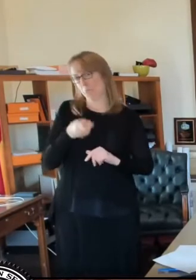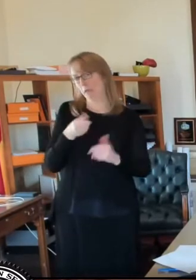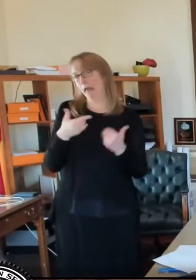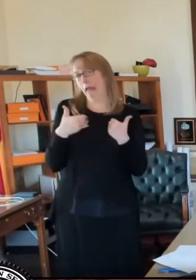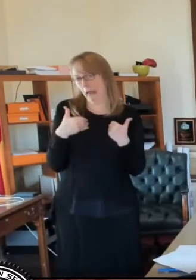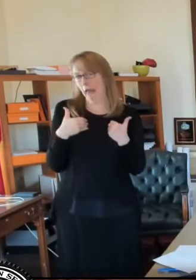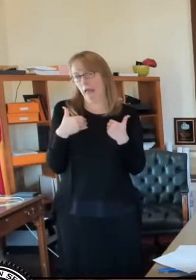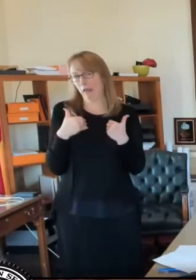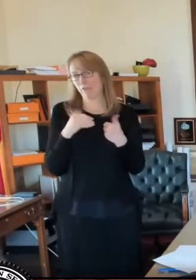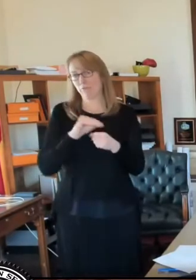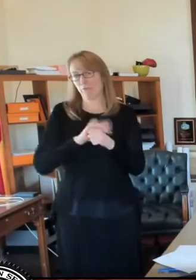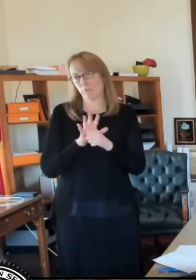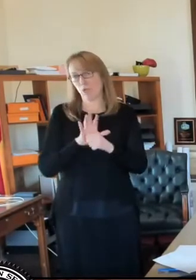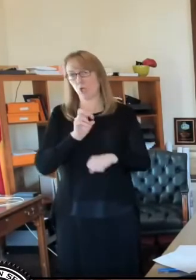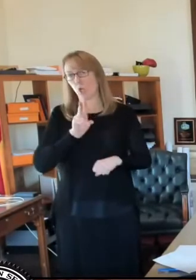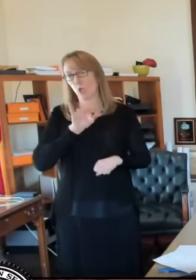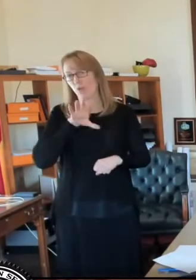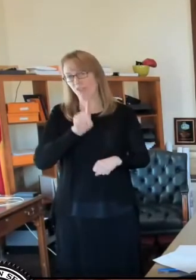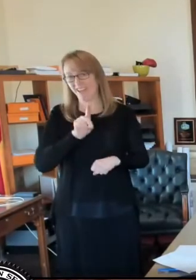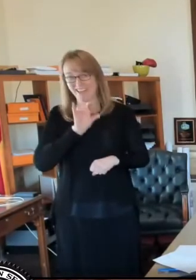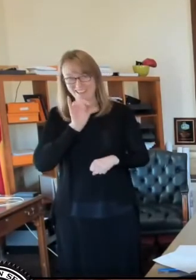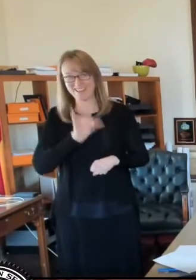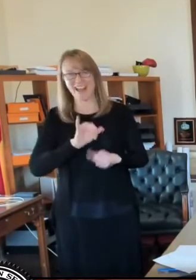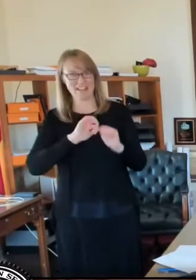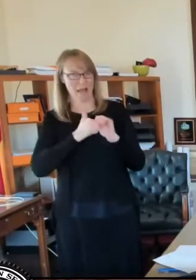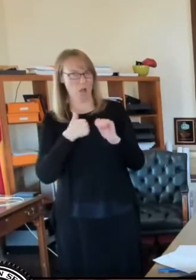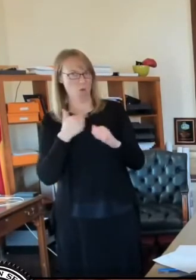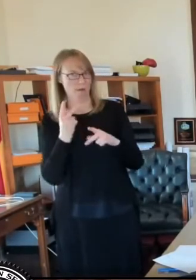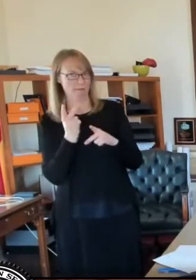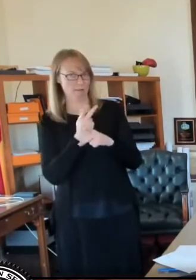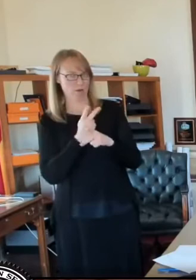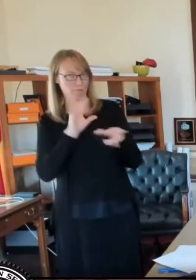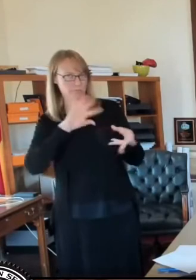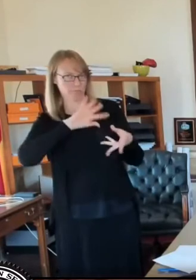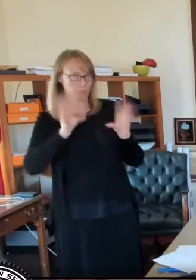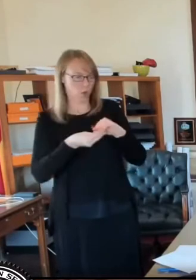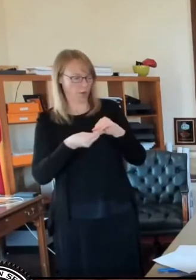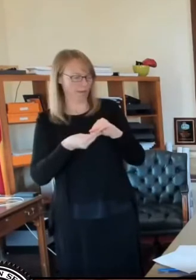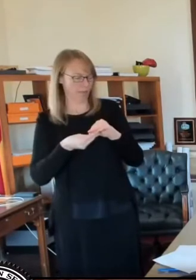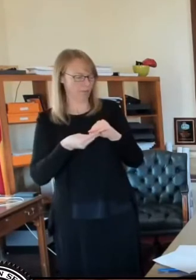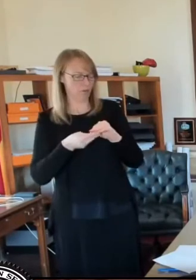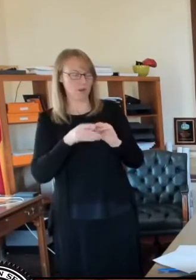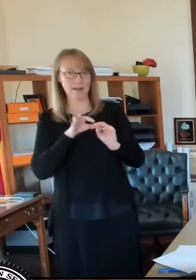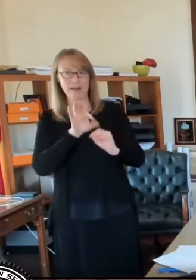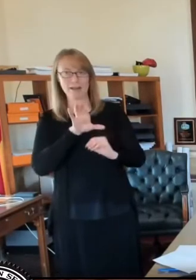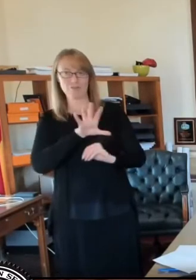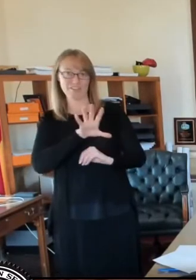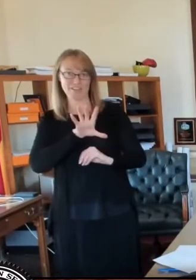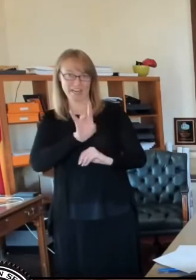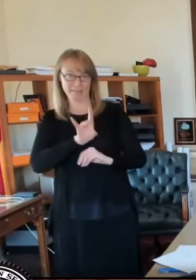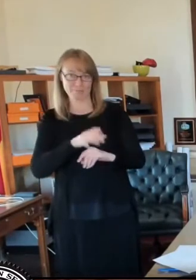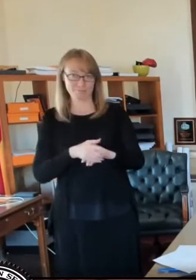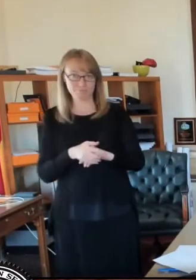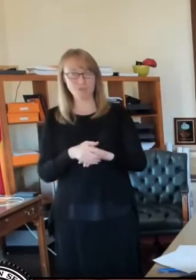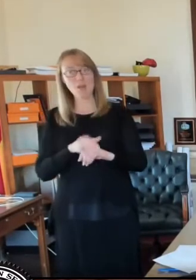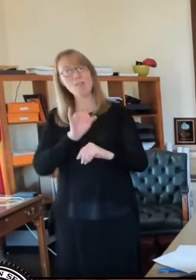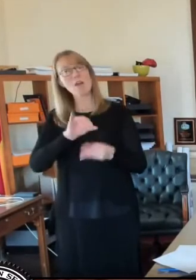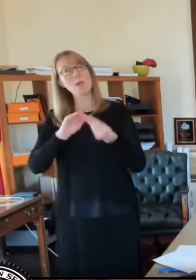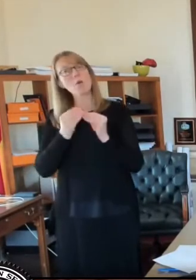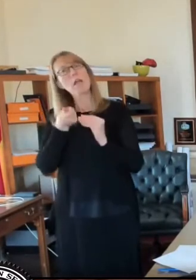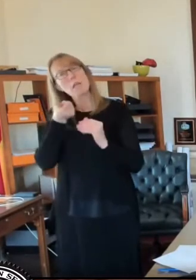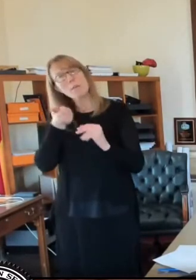Now, that number is down a little bit from where it's been over the last 10 days or